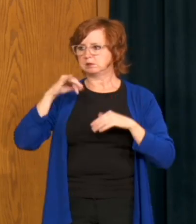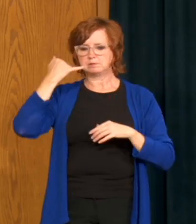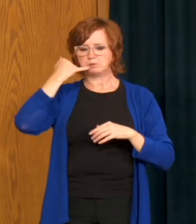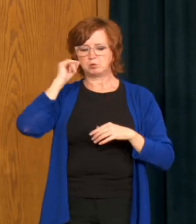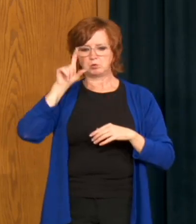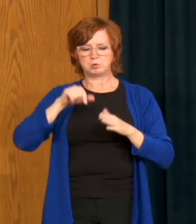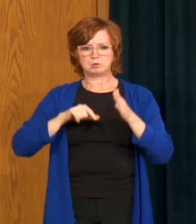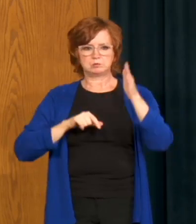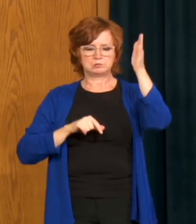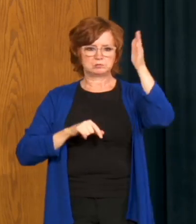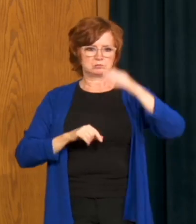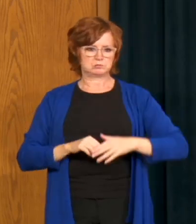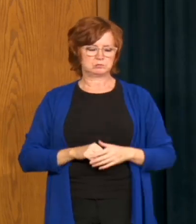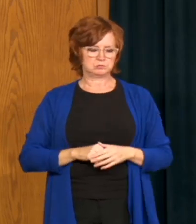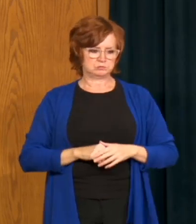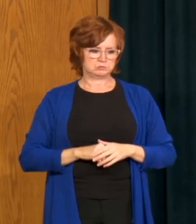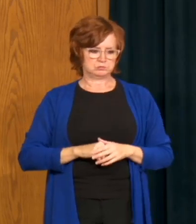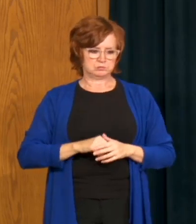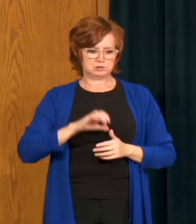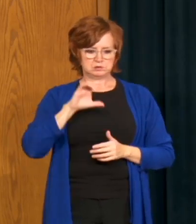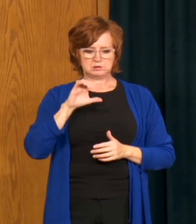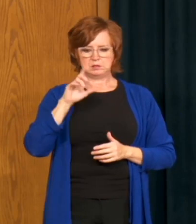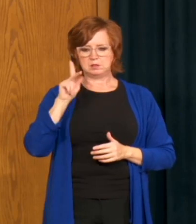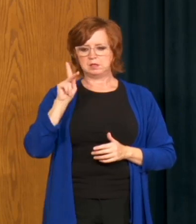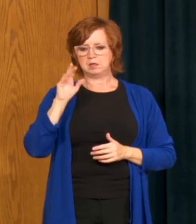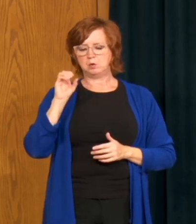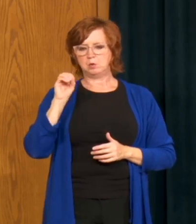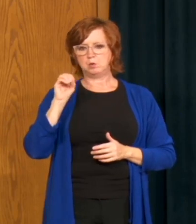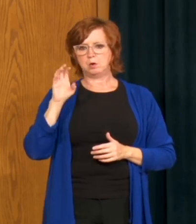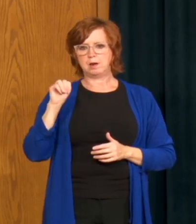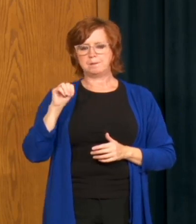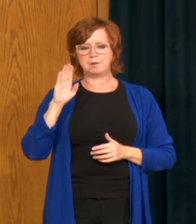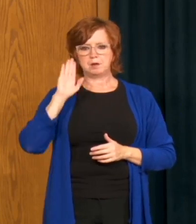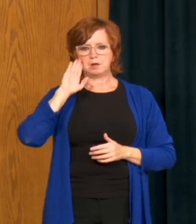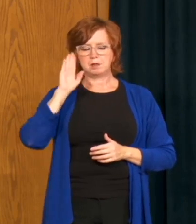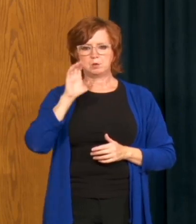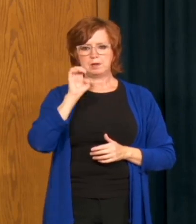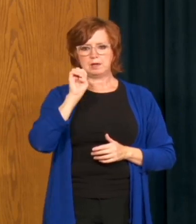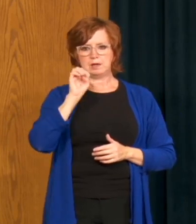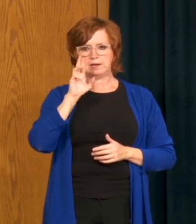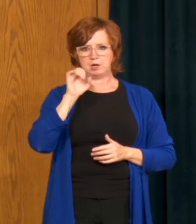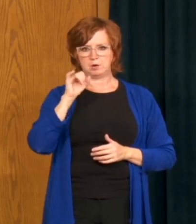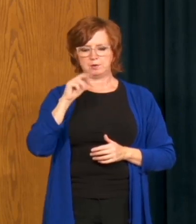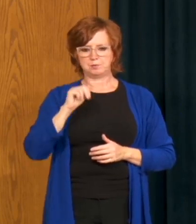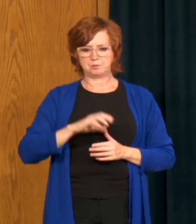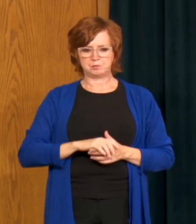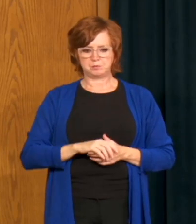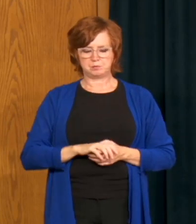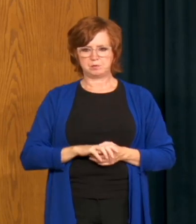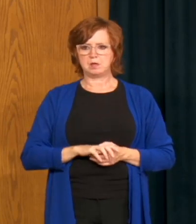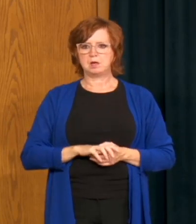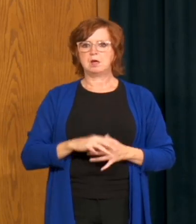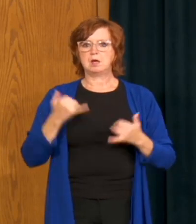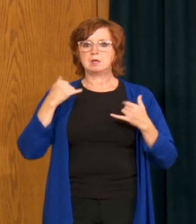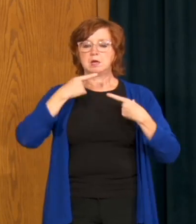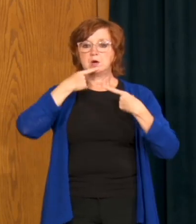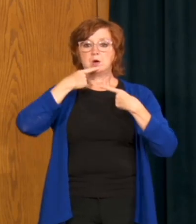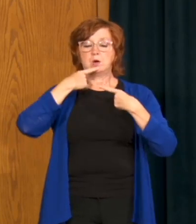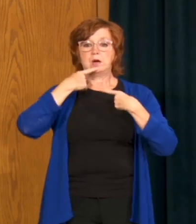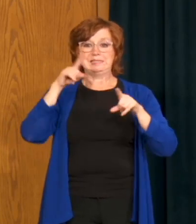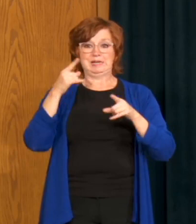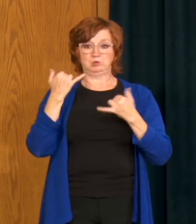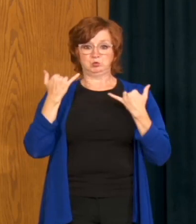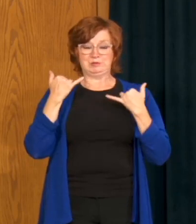We have Erin McNutt with CKOM. Hi there. I was just curious with yard and garage sales being able